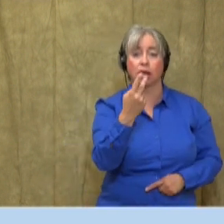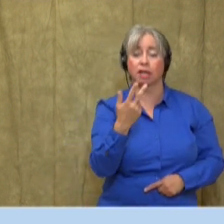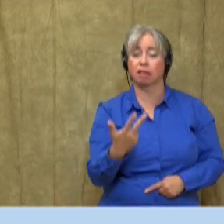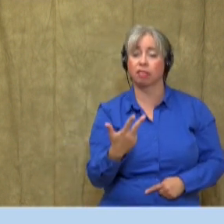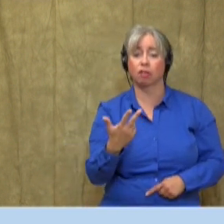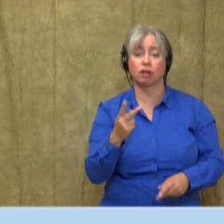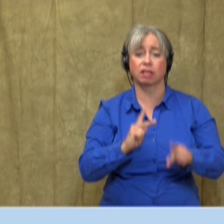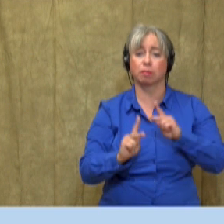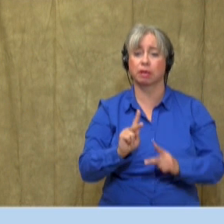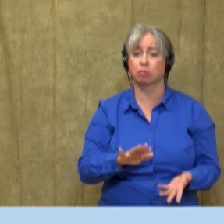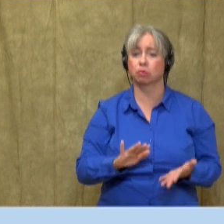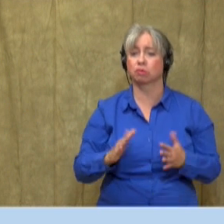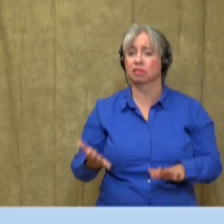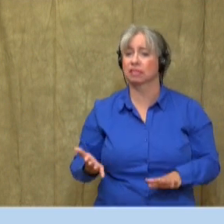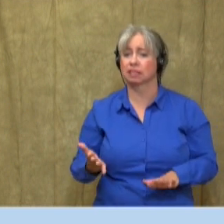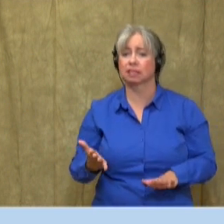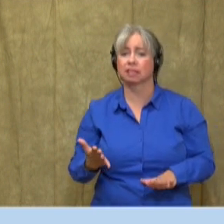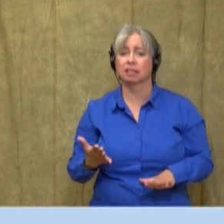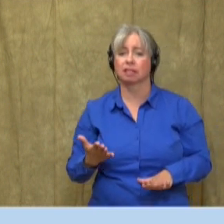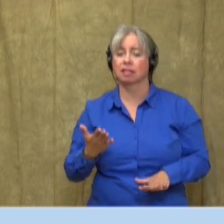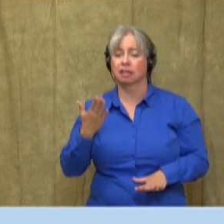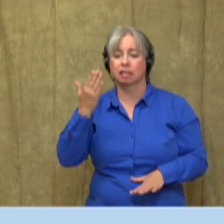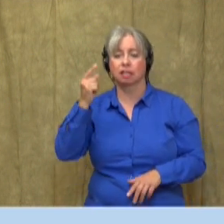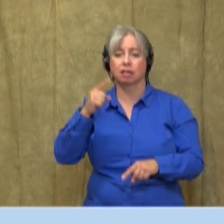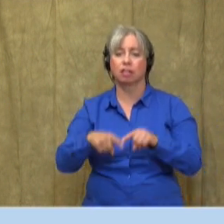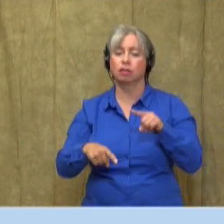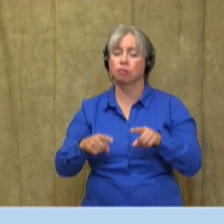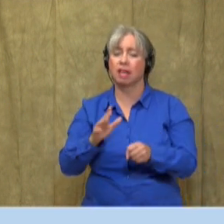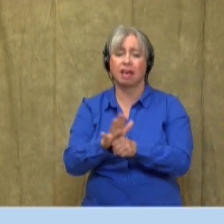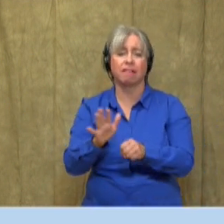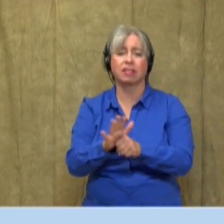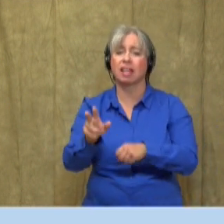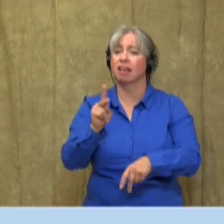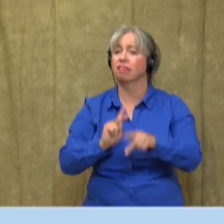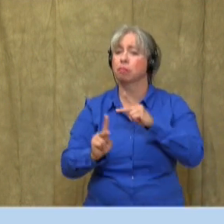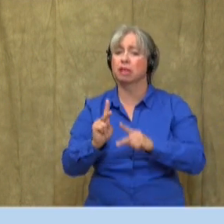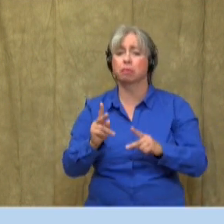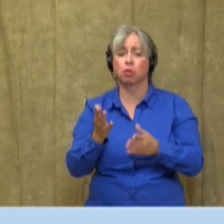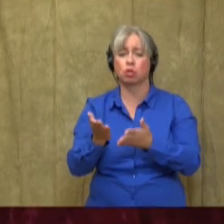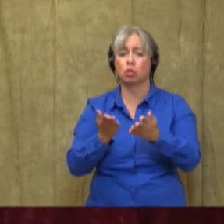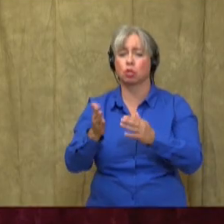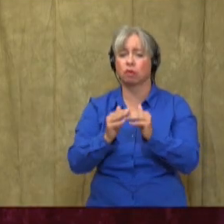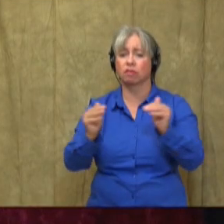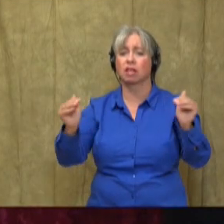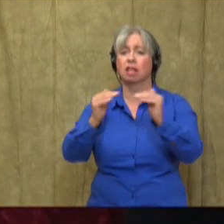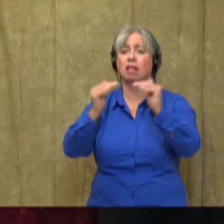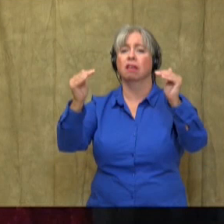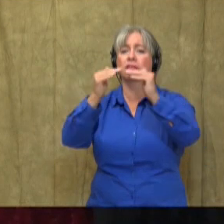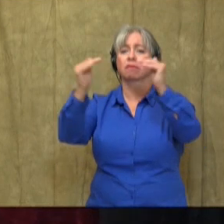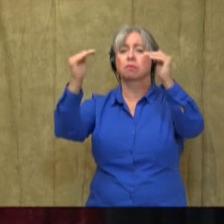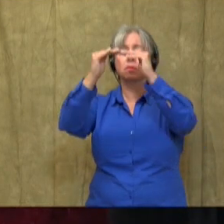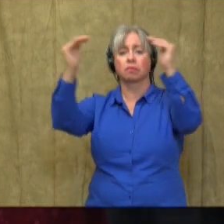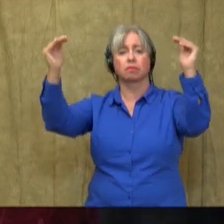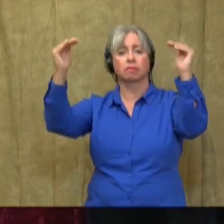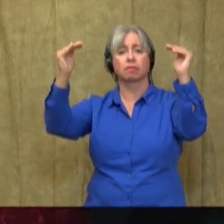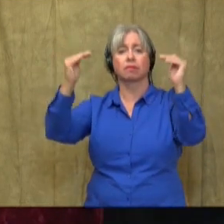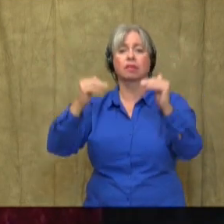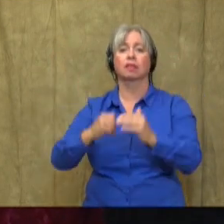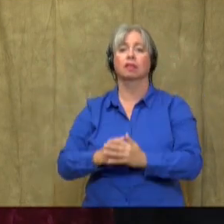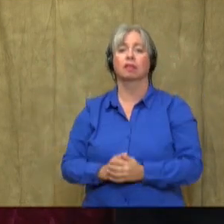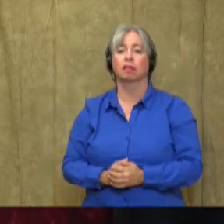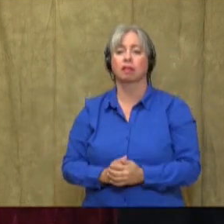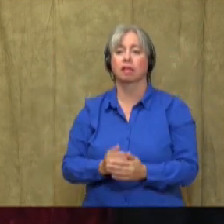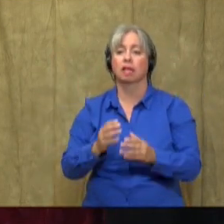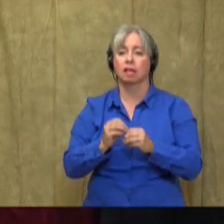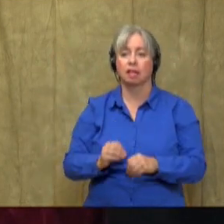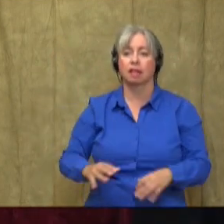feudal system is going to fall apart because you don't have everyone to serve on the different levels. And it's going to cause vast labor shortages. The land that